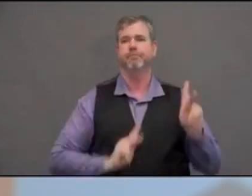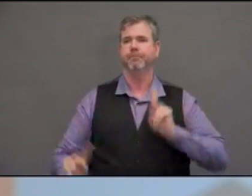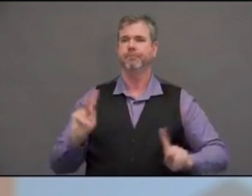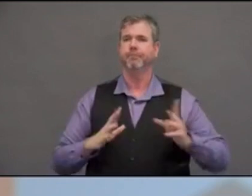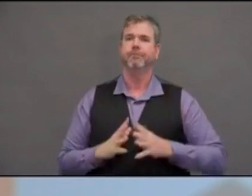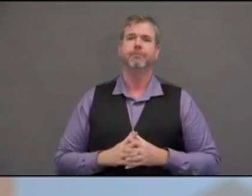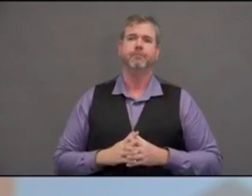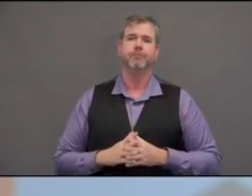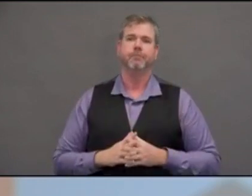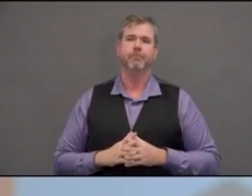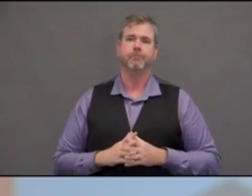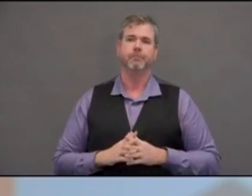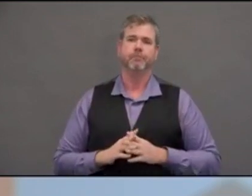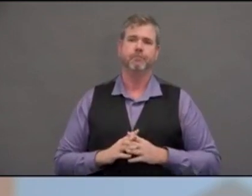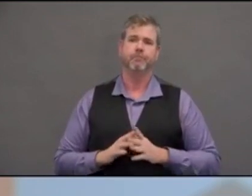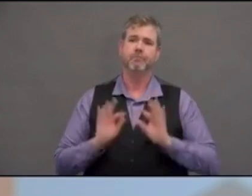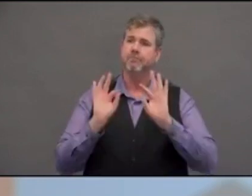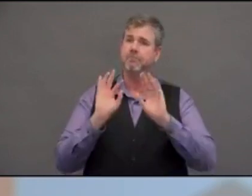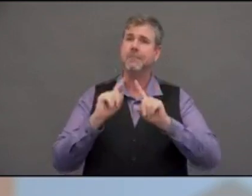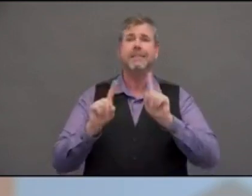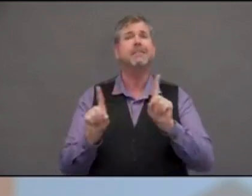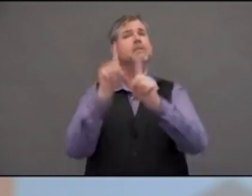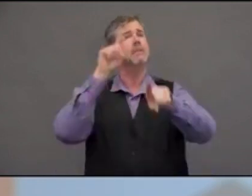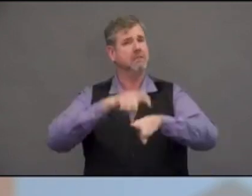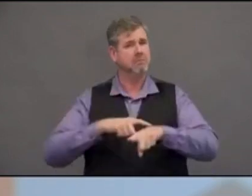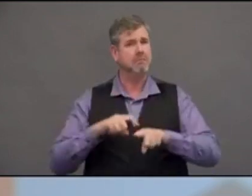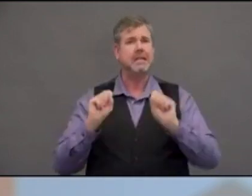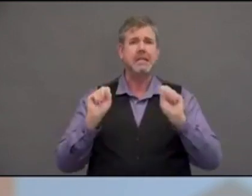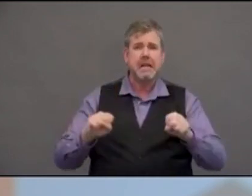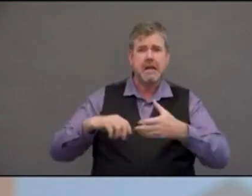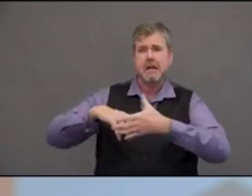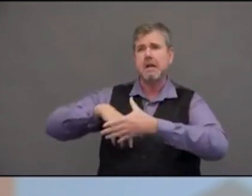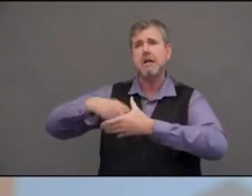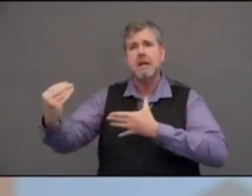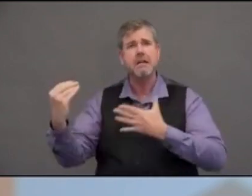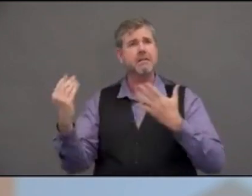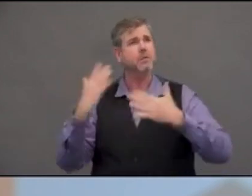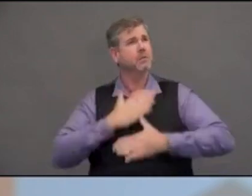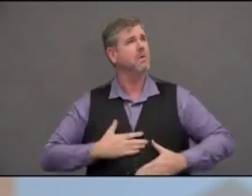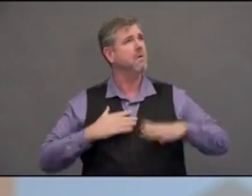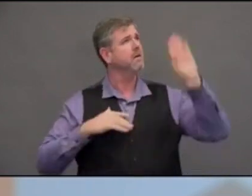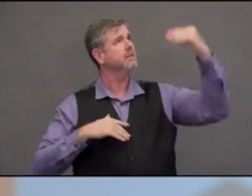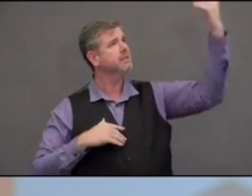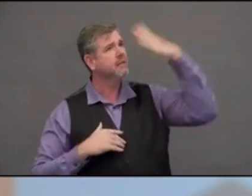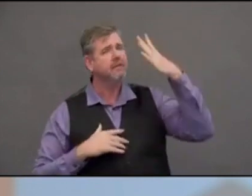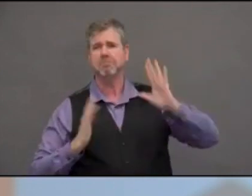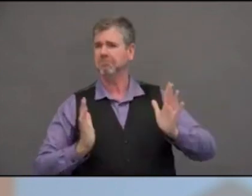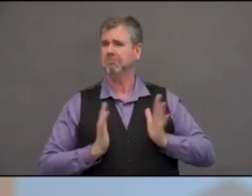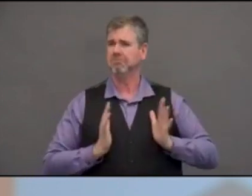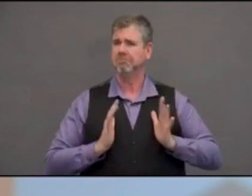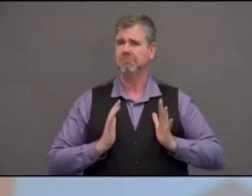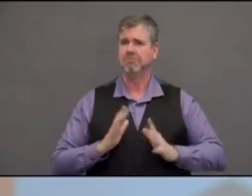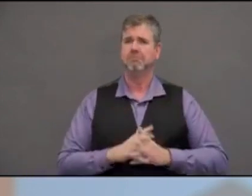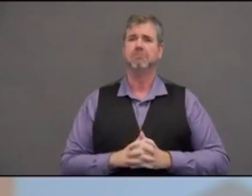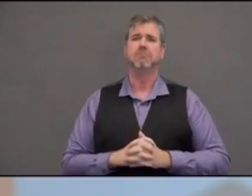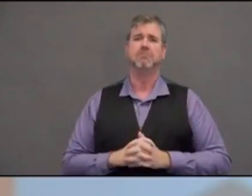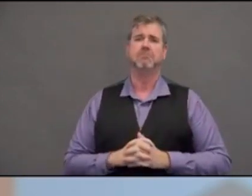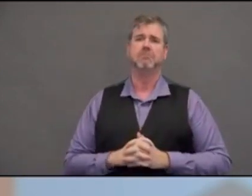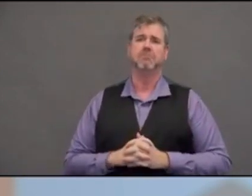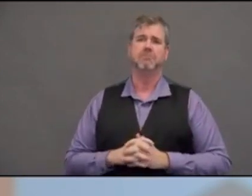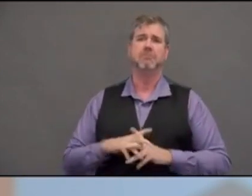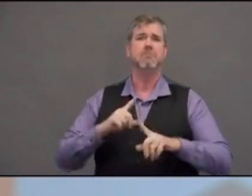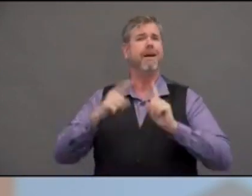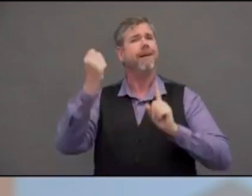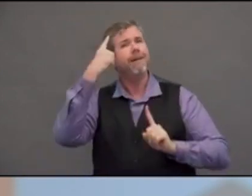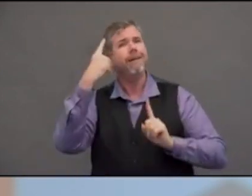enjoy some of the beautiful weather, but also ensuring that we are not having additional contacts with others in our community that are not part of our household. So